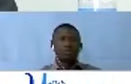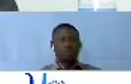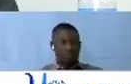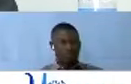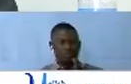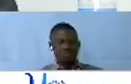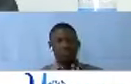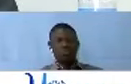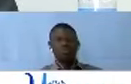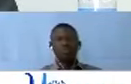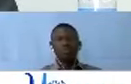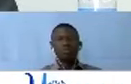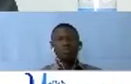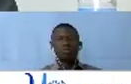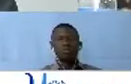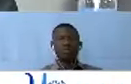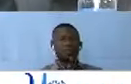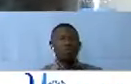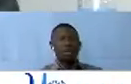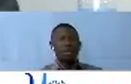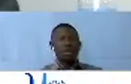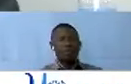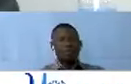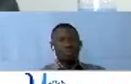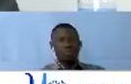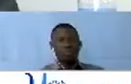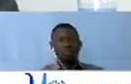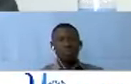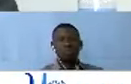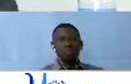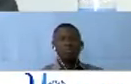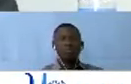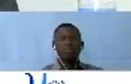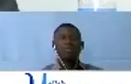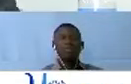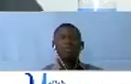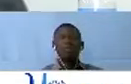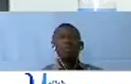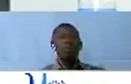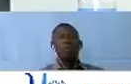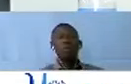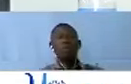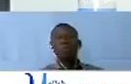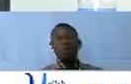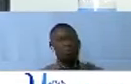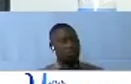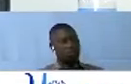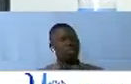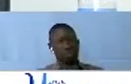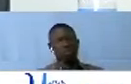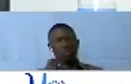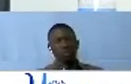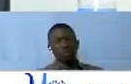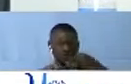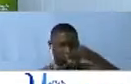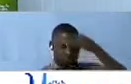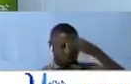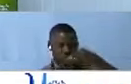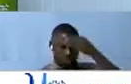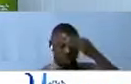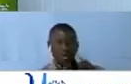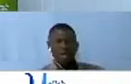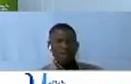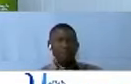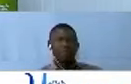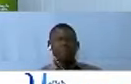true. Do you have also extensive training? That's true. So